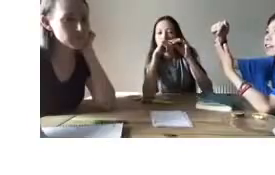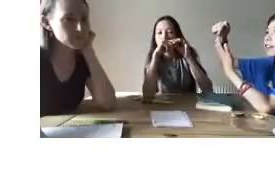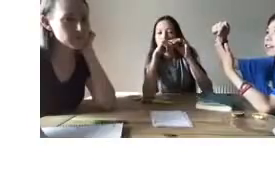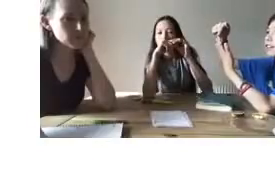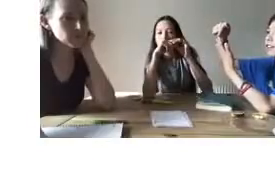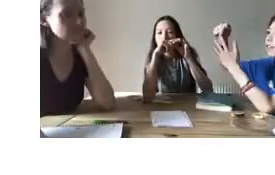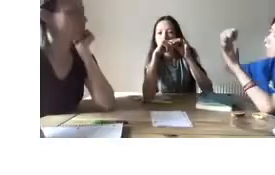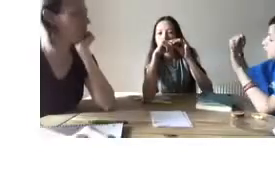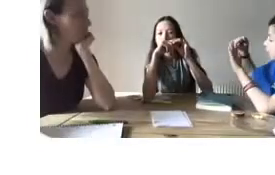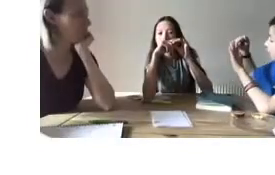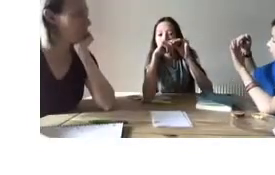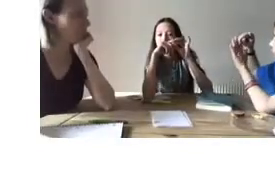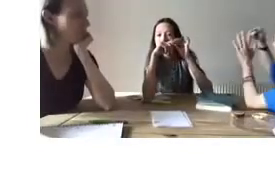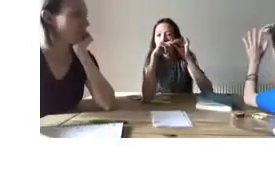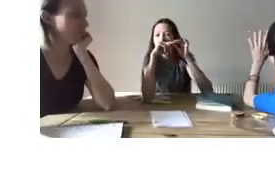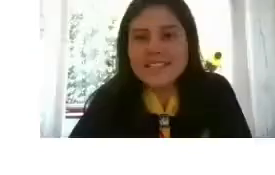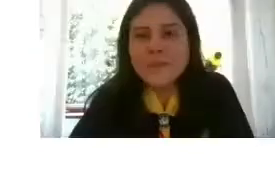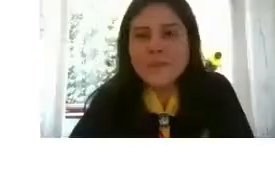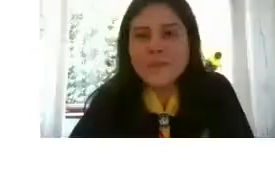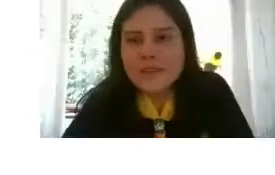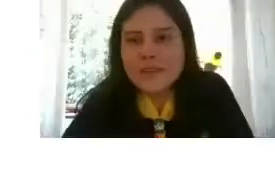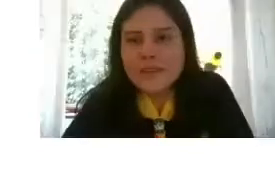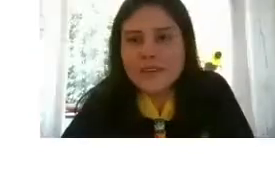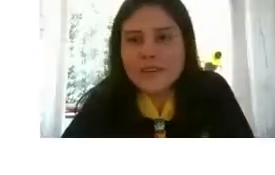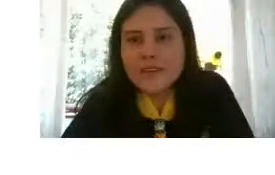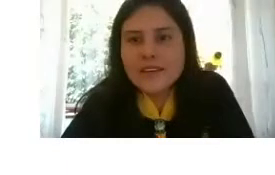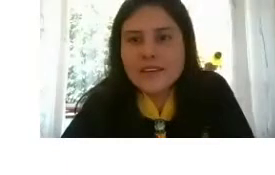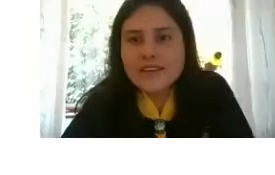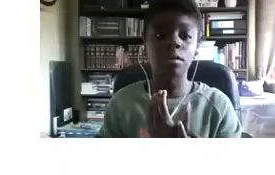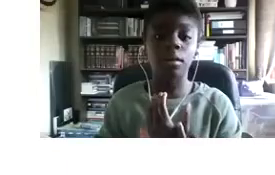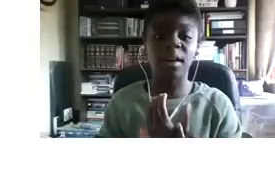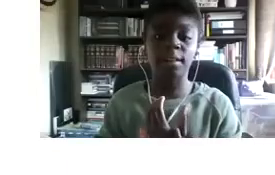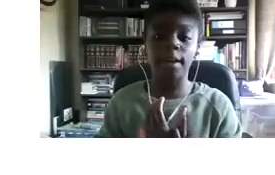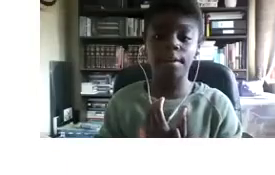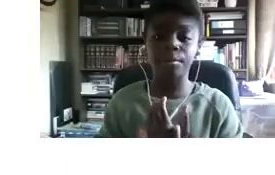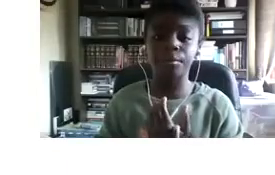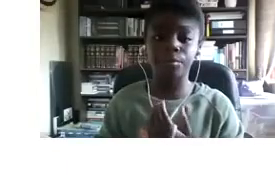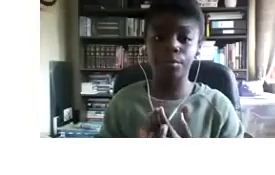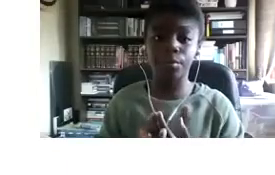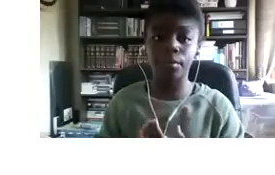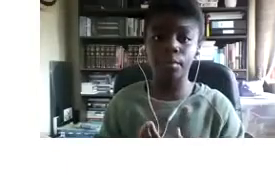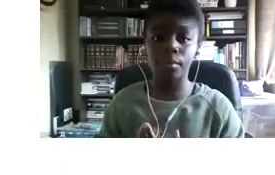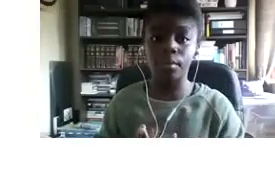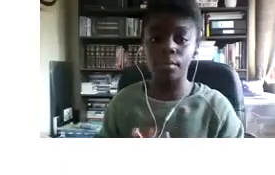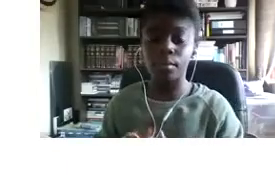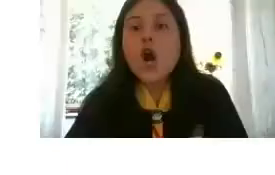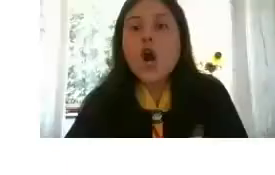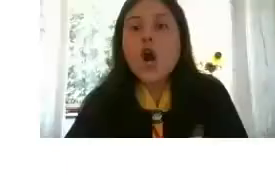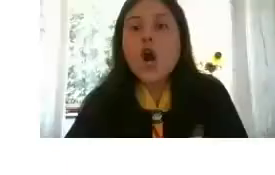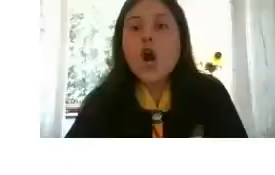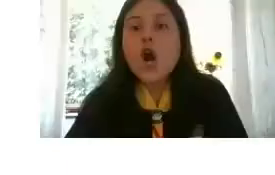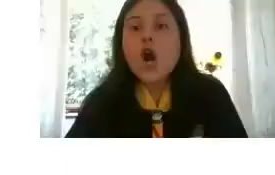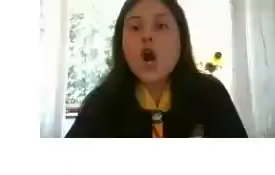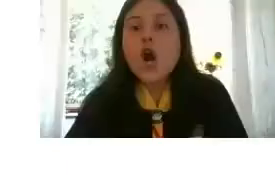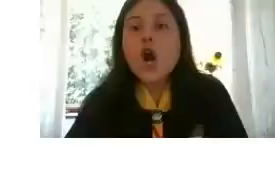Okay, tell me, please, the letters. It was, this is A, and then... Oh, the A is like this,